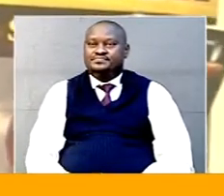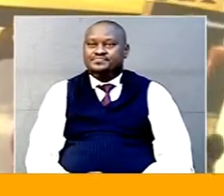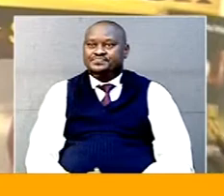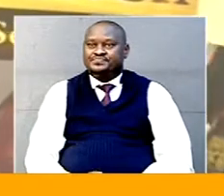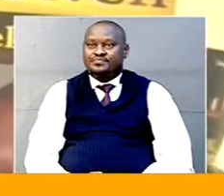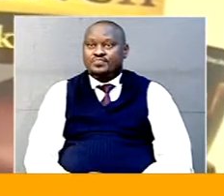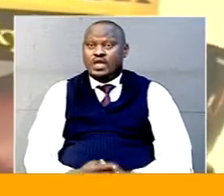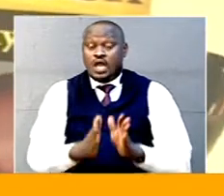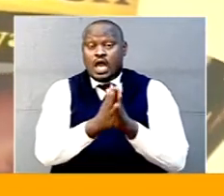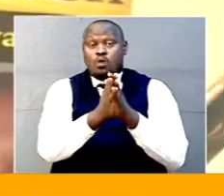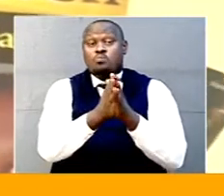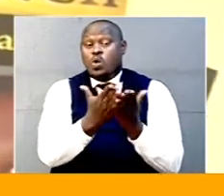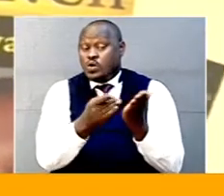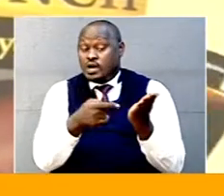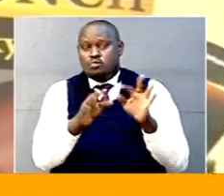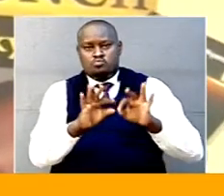of everyone.